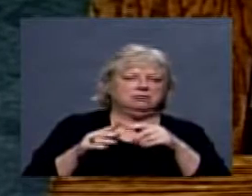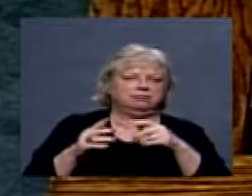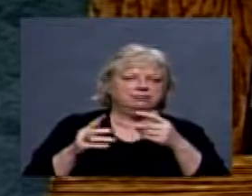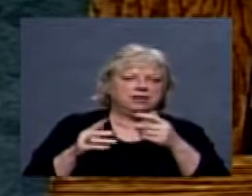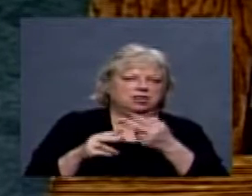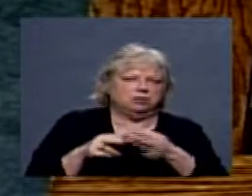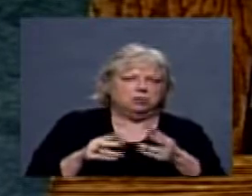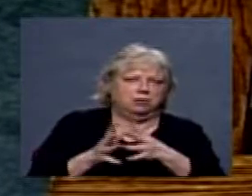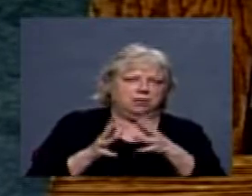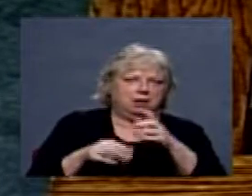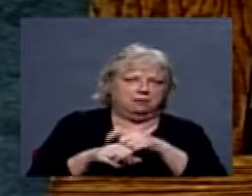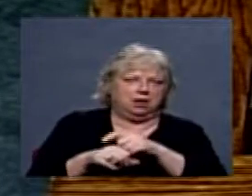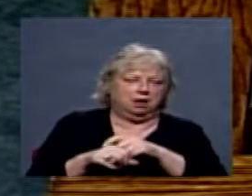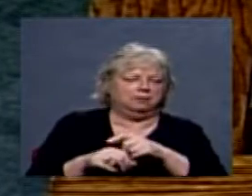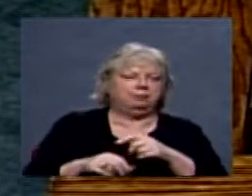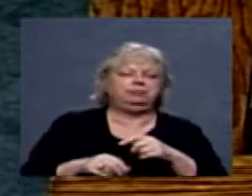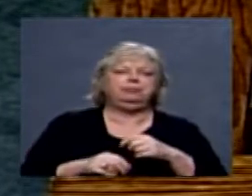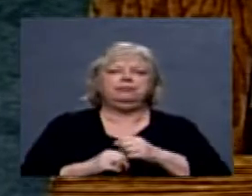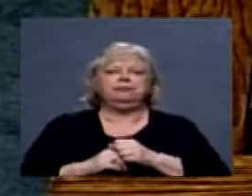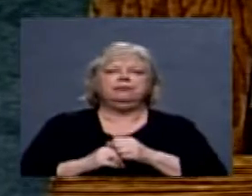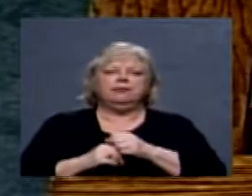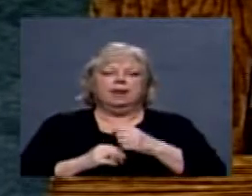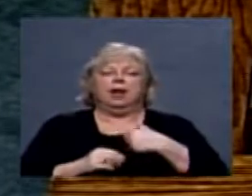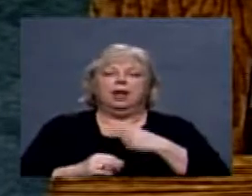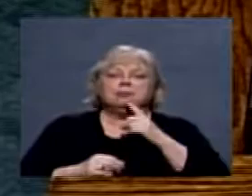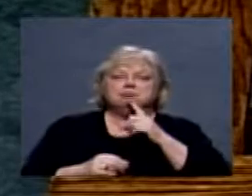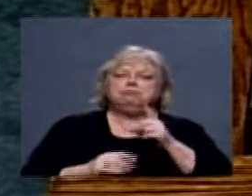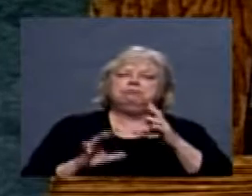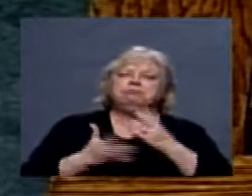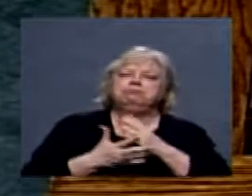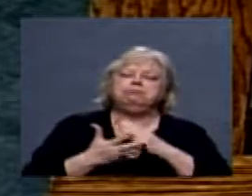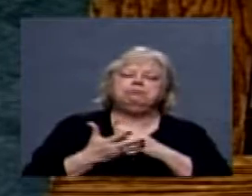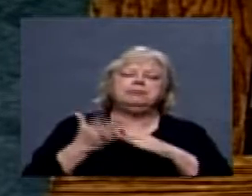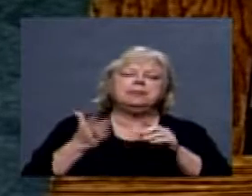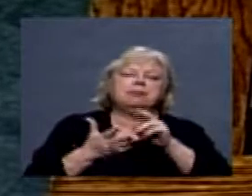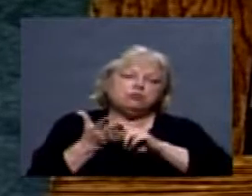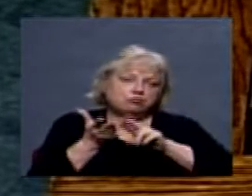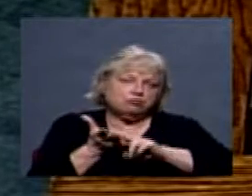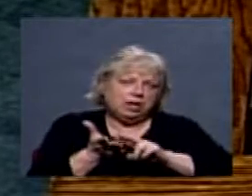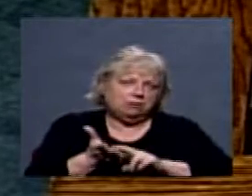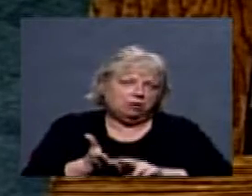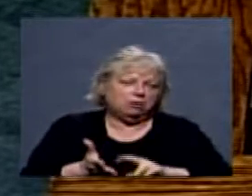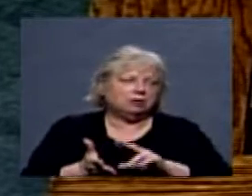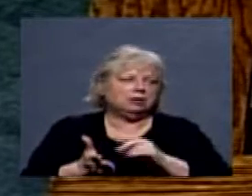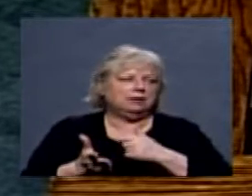I did some research and I found there